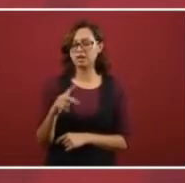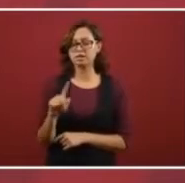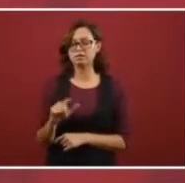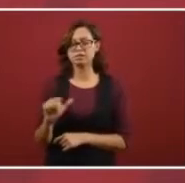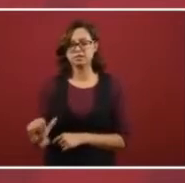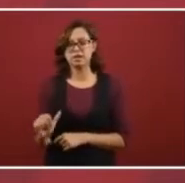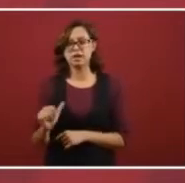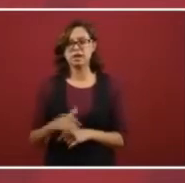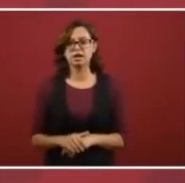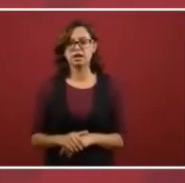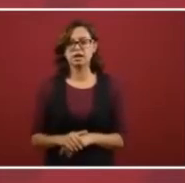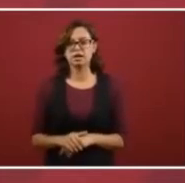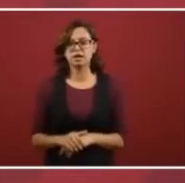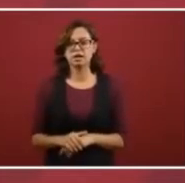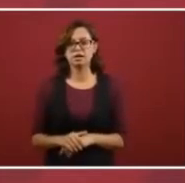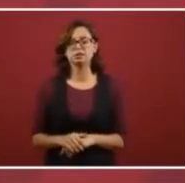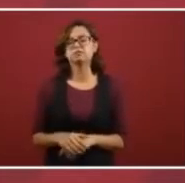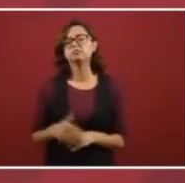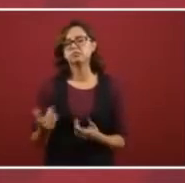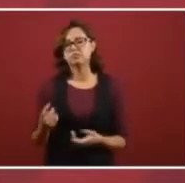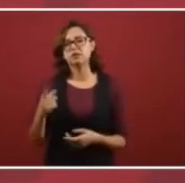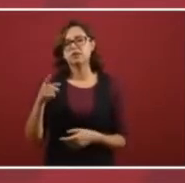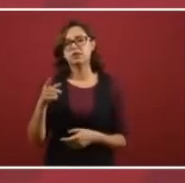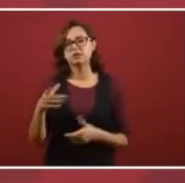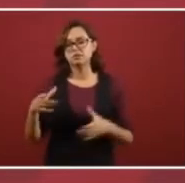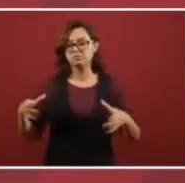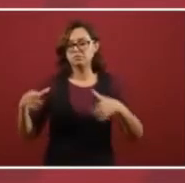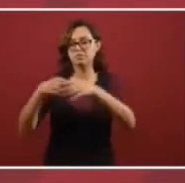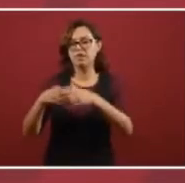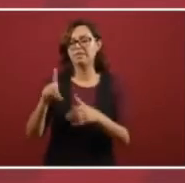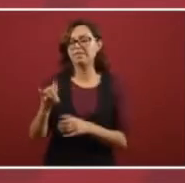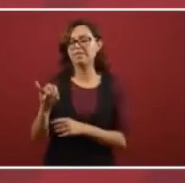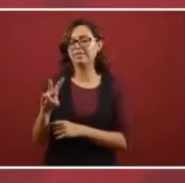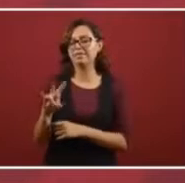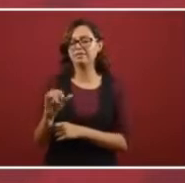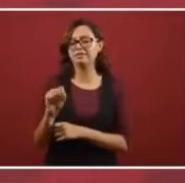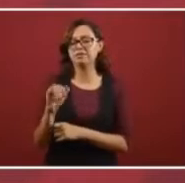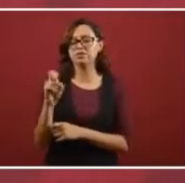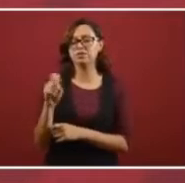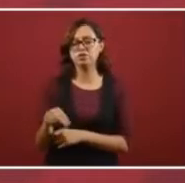the division of the North that was by Francisco Villa,